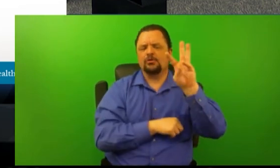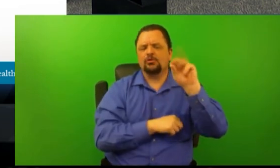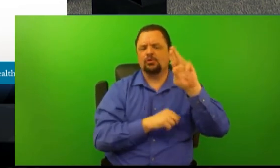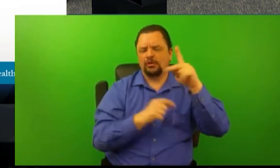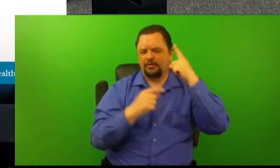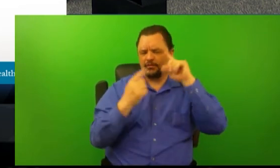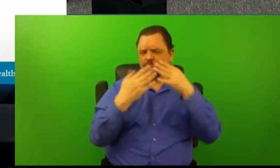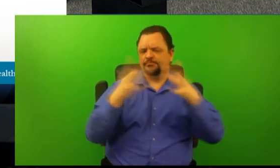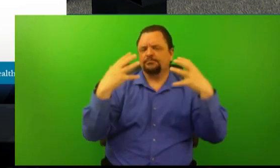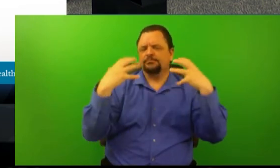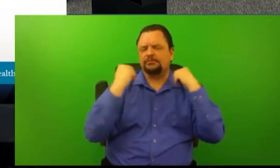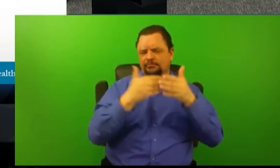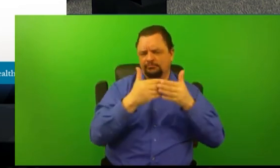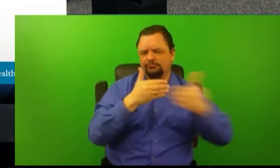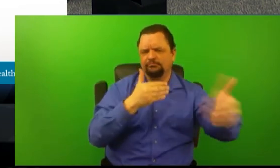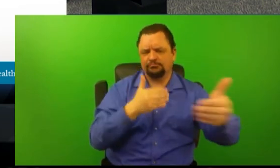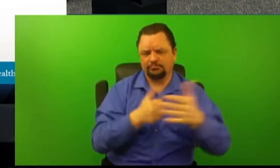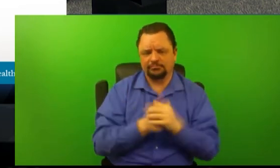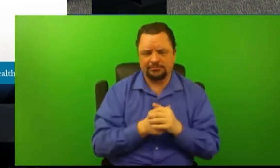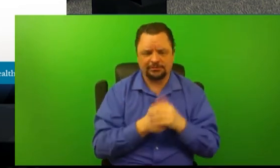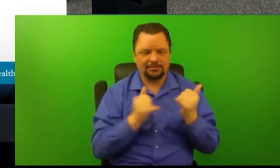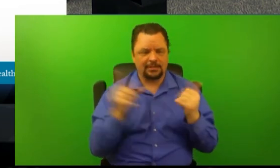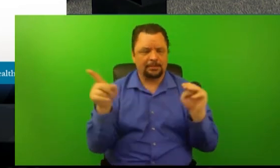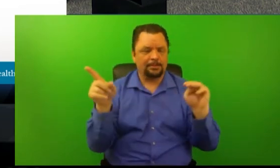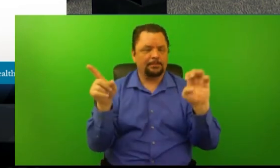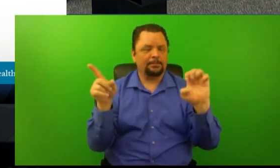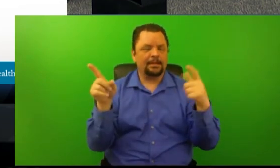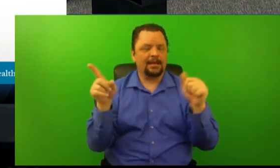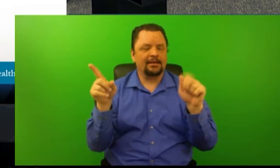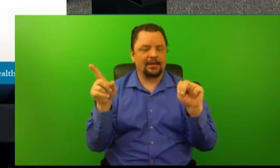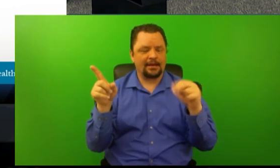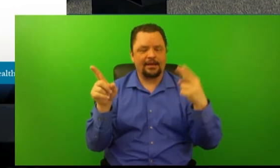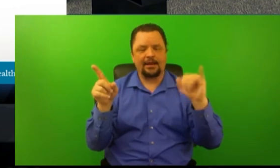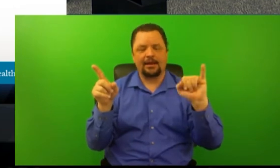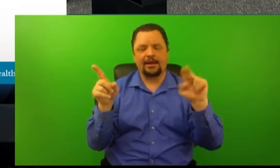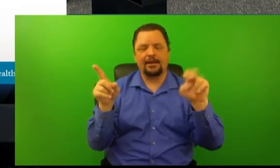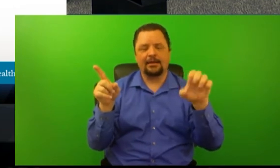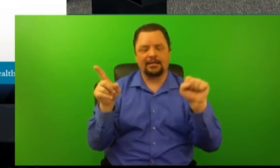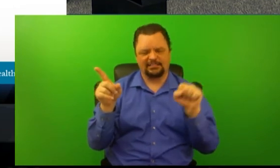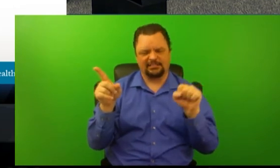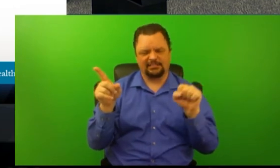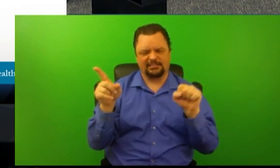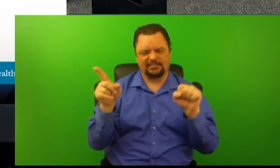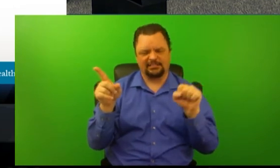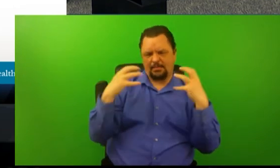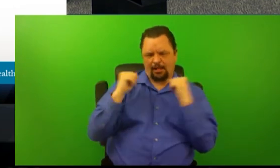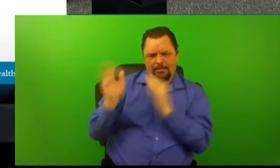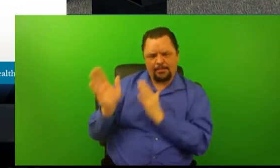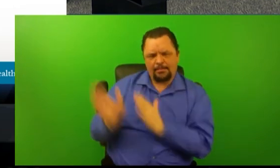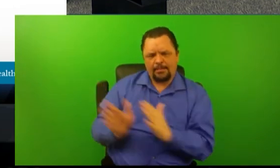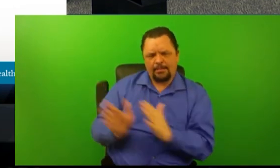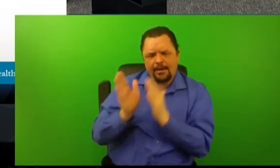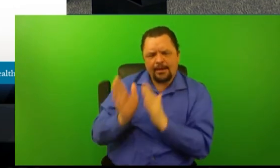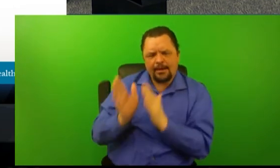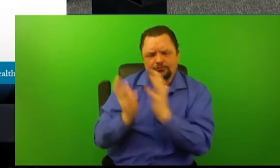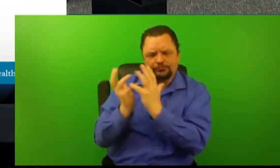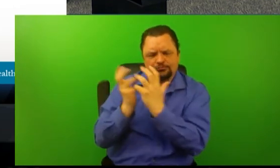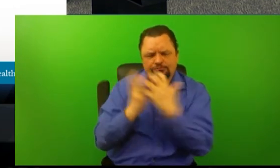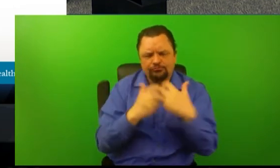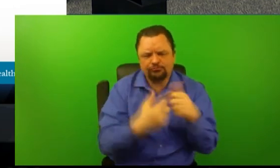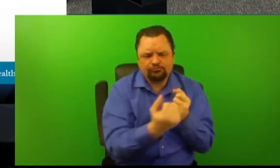Haynes. Megan serves as our public health planner that supports these activities. And to many of you, she will be familiar